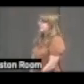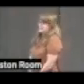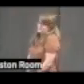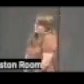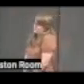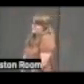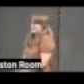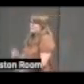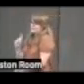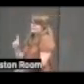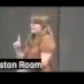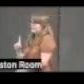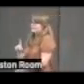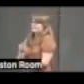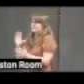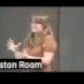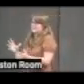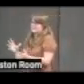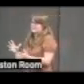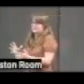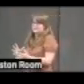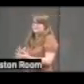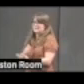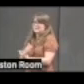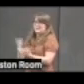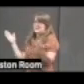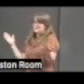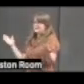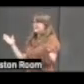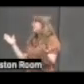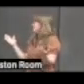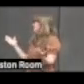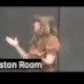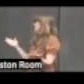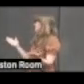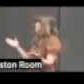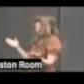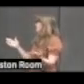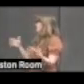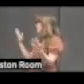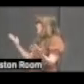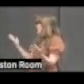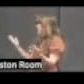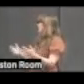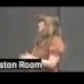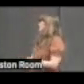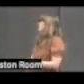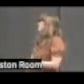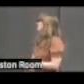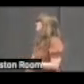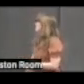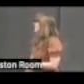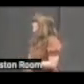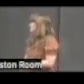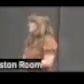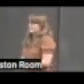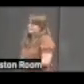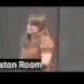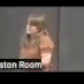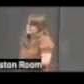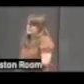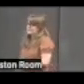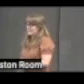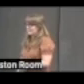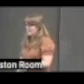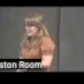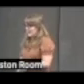know scientists, like one scientist working on a species, and they're the single reason why they're not going extinct